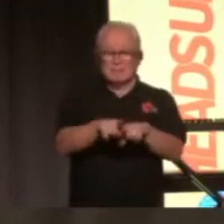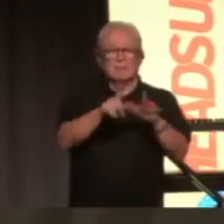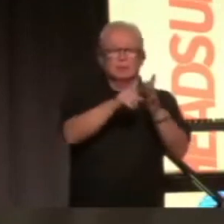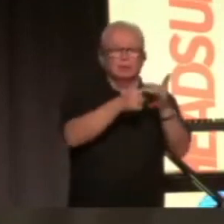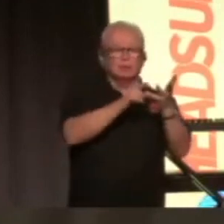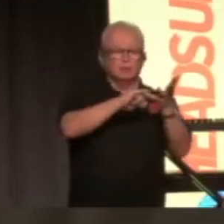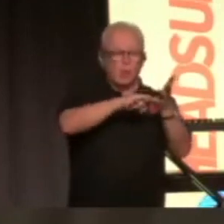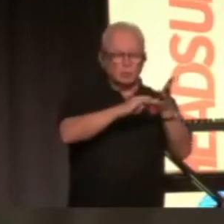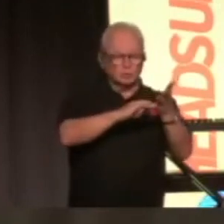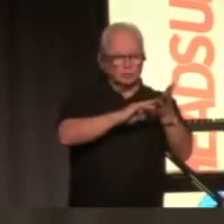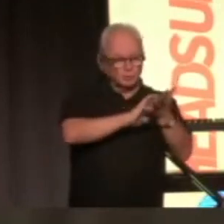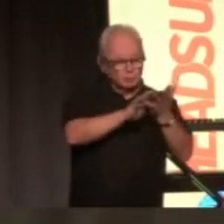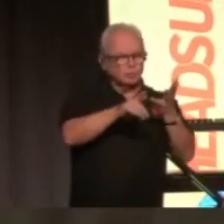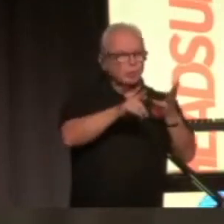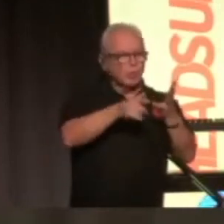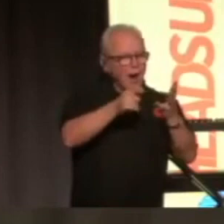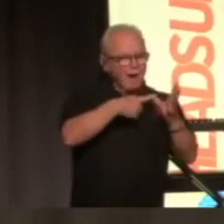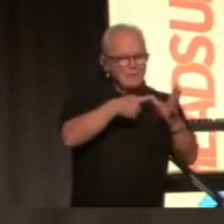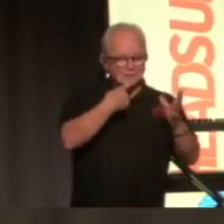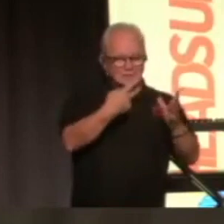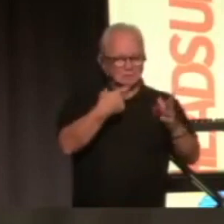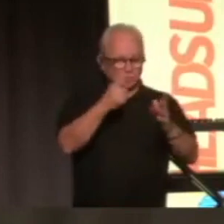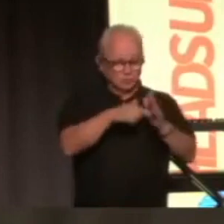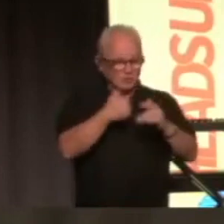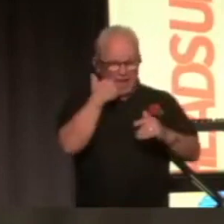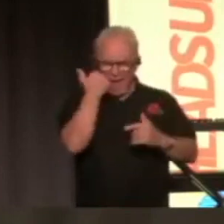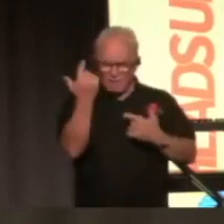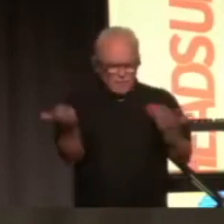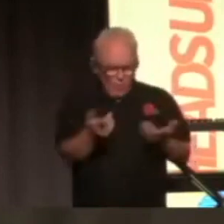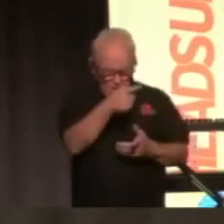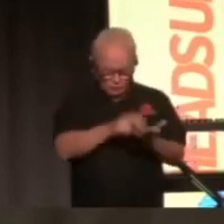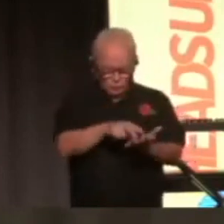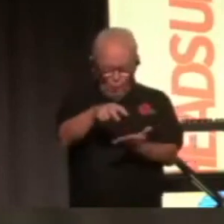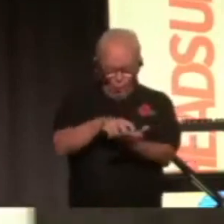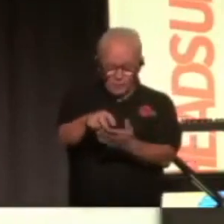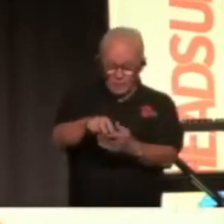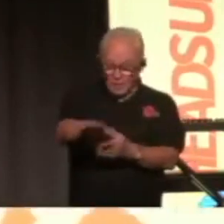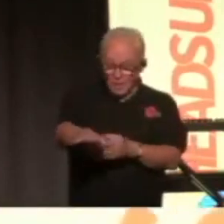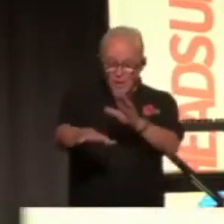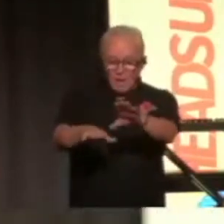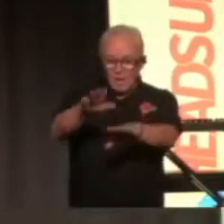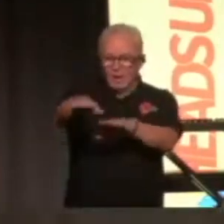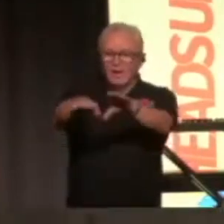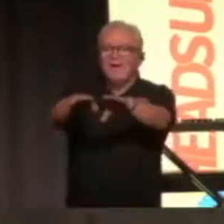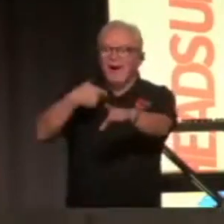says, Joshua, was every place that the sole of your foot will tread upon, I give it to